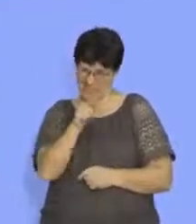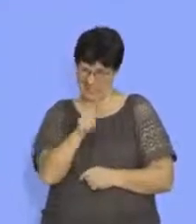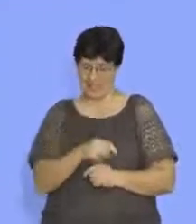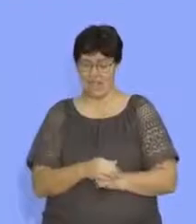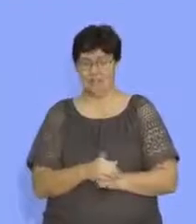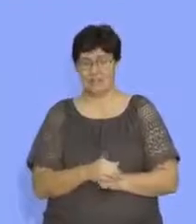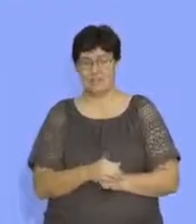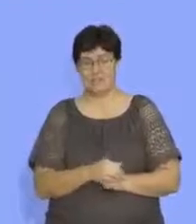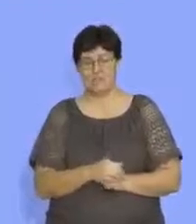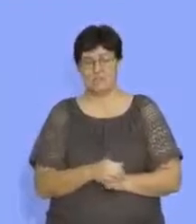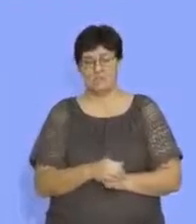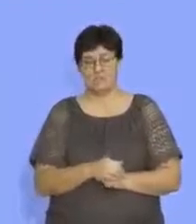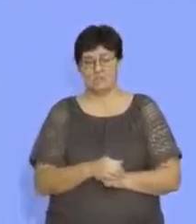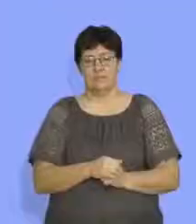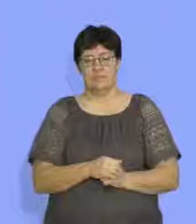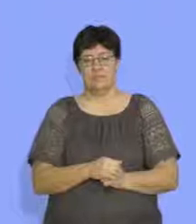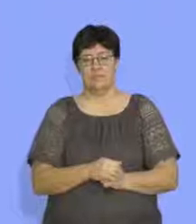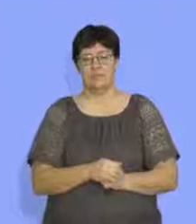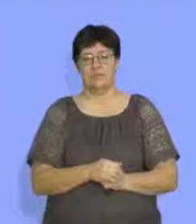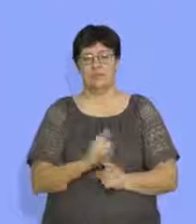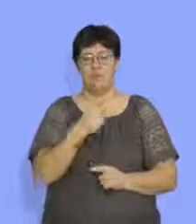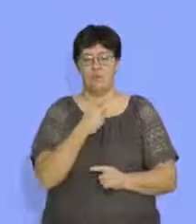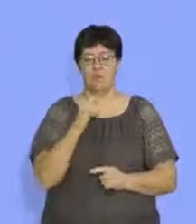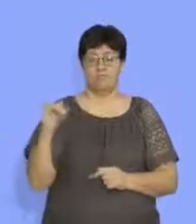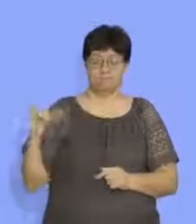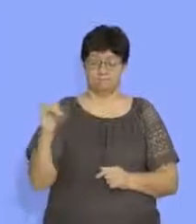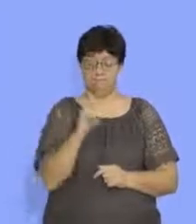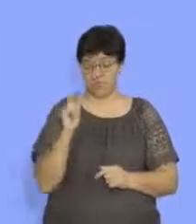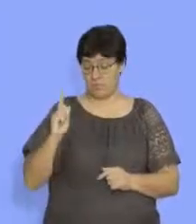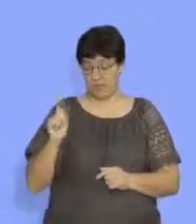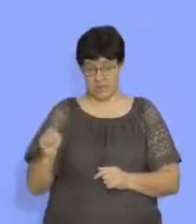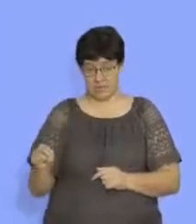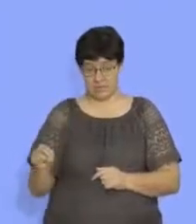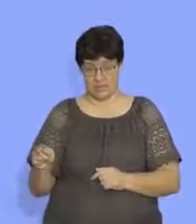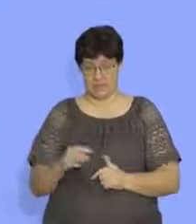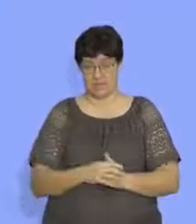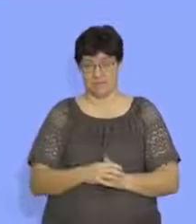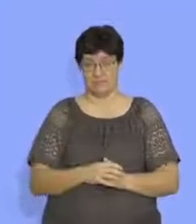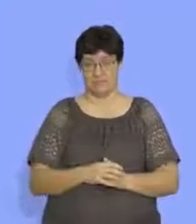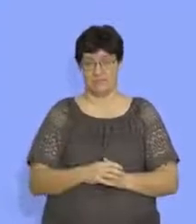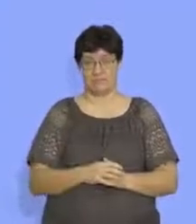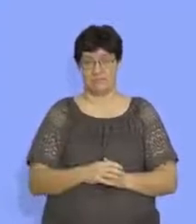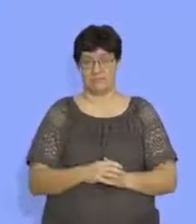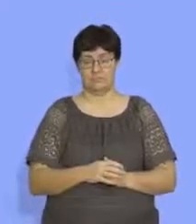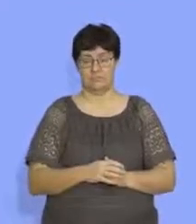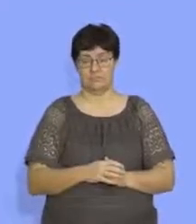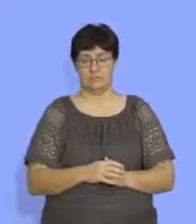is where we are going to use that. So it means that for jet 1,